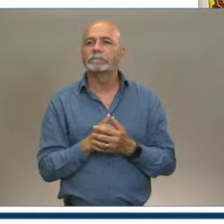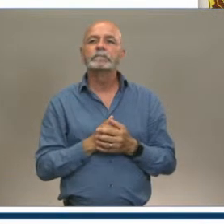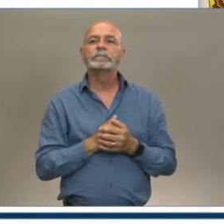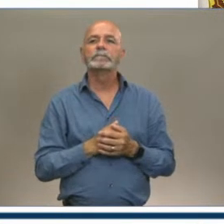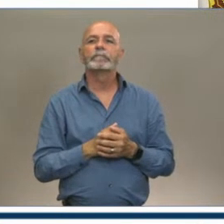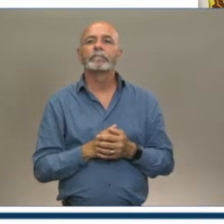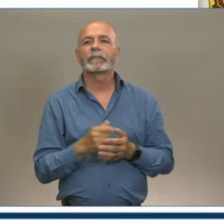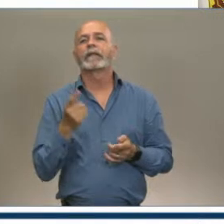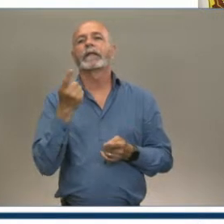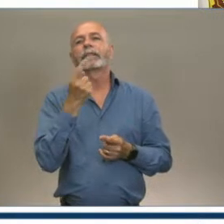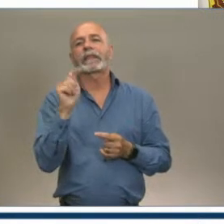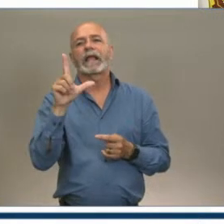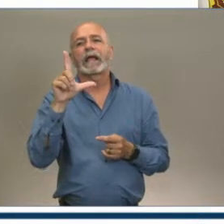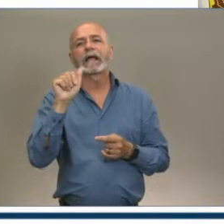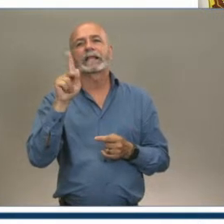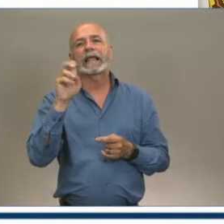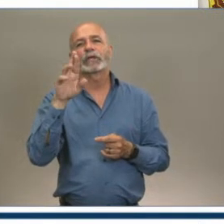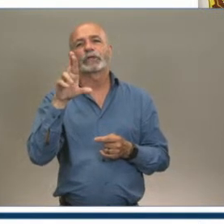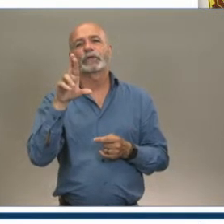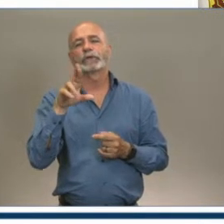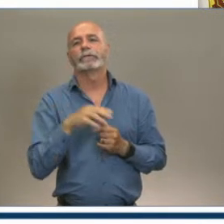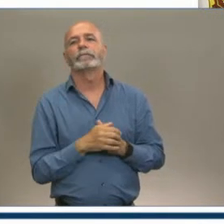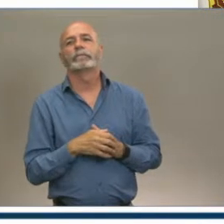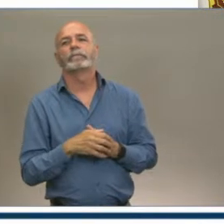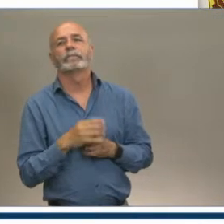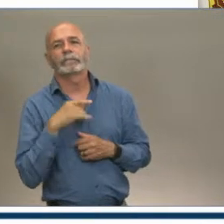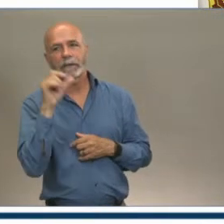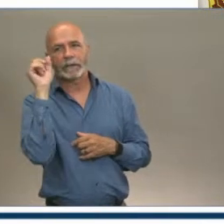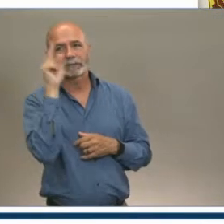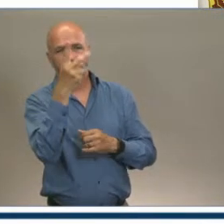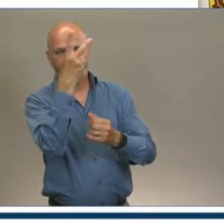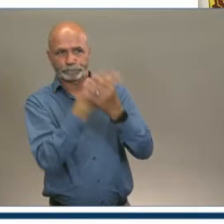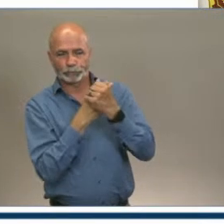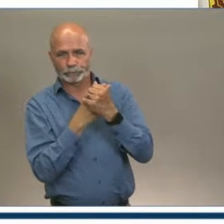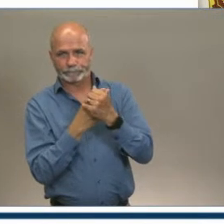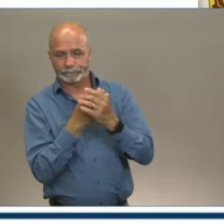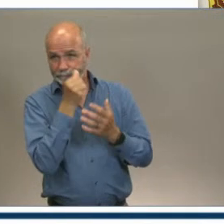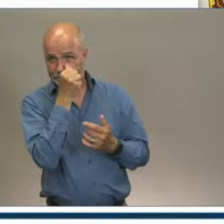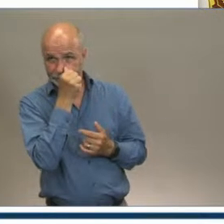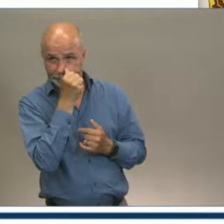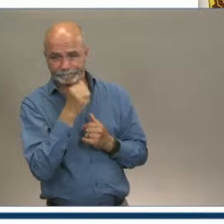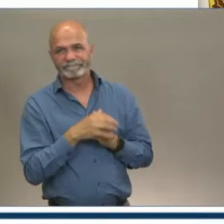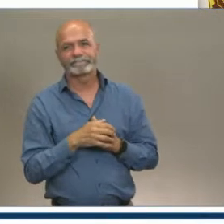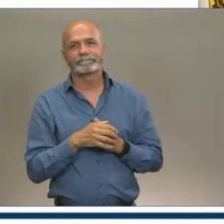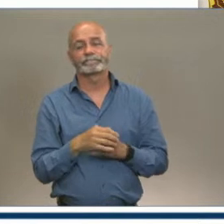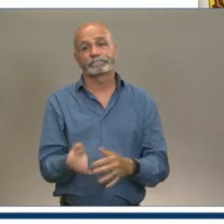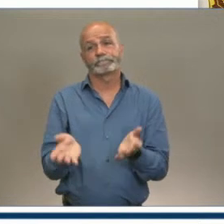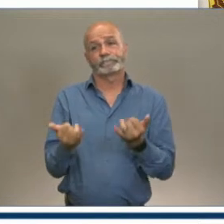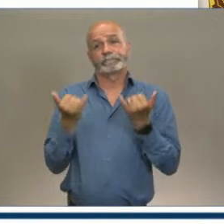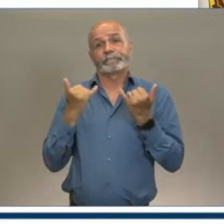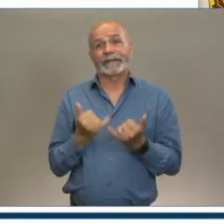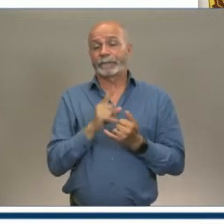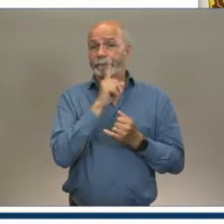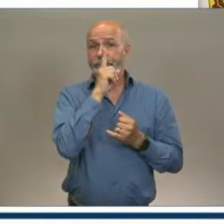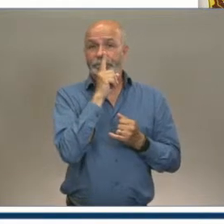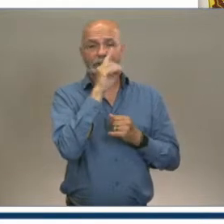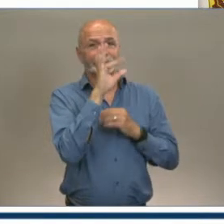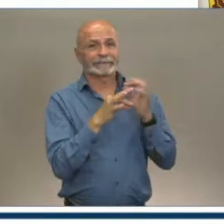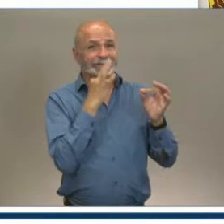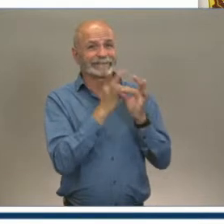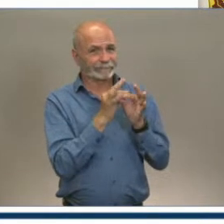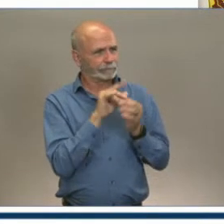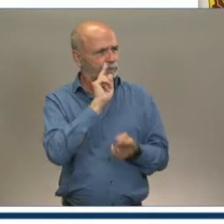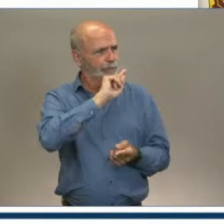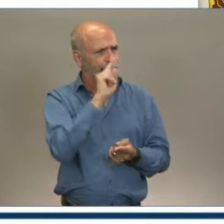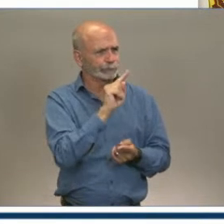Hello, this question is for Dr. Strang and Premier Rankin. With the daily numbers of tests decreasing, how is Nova Scotia